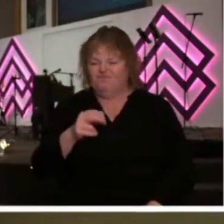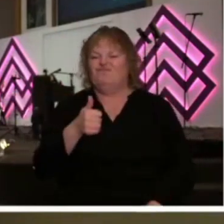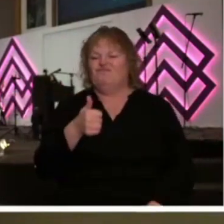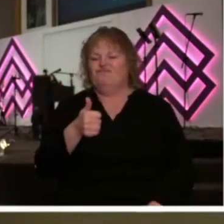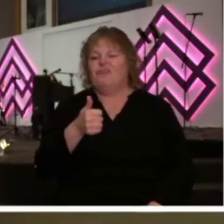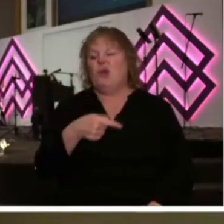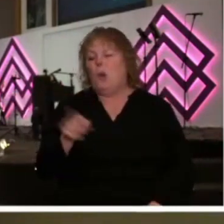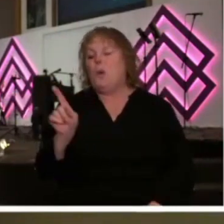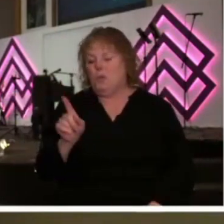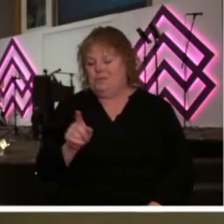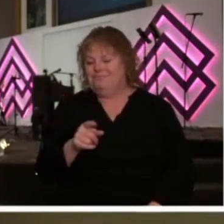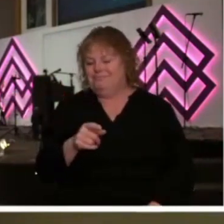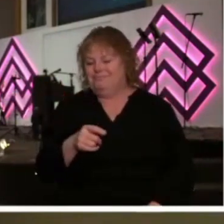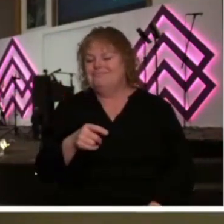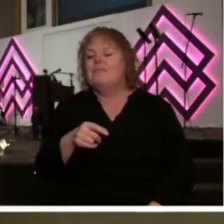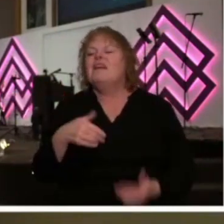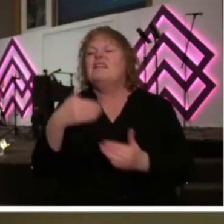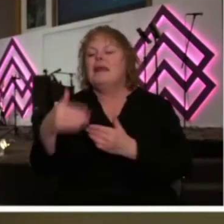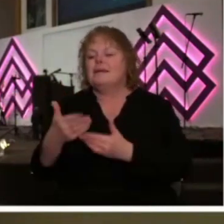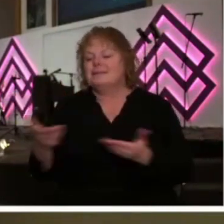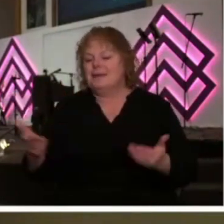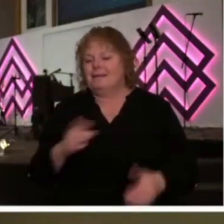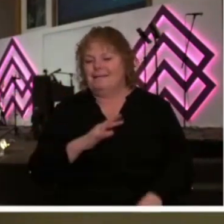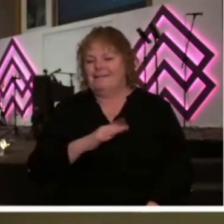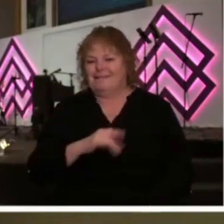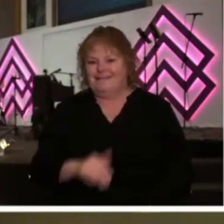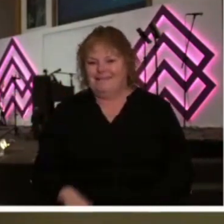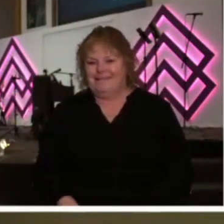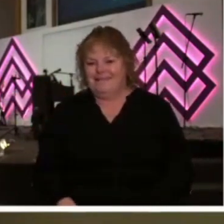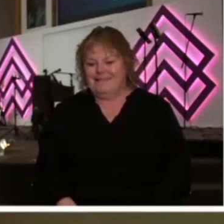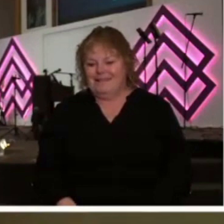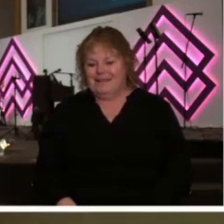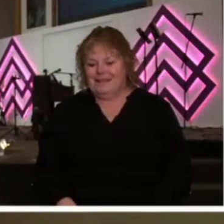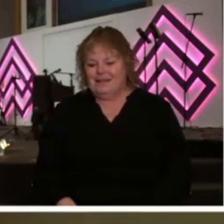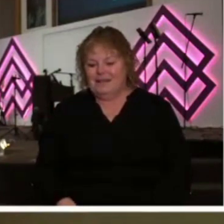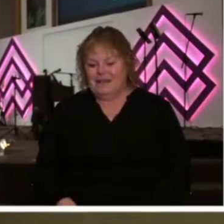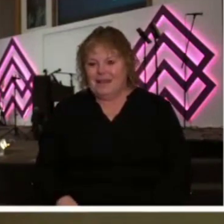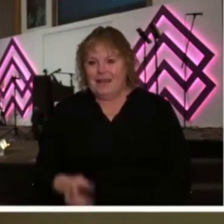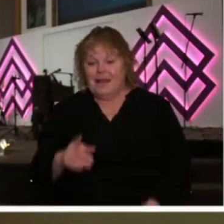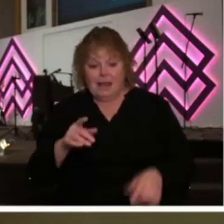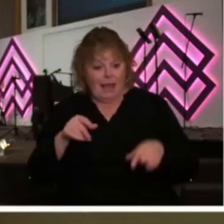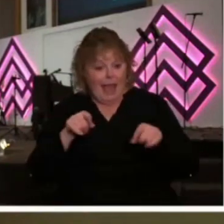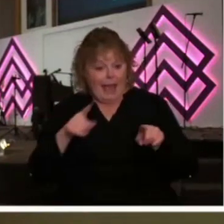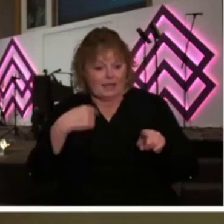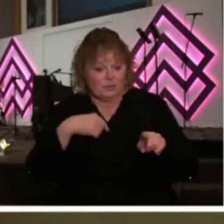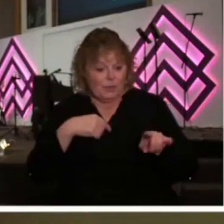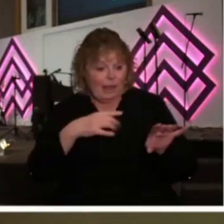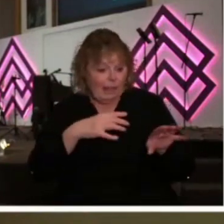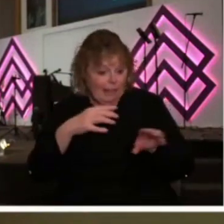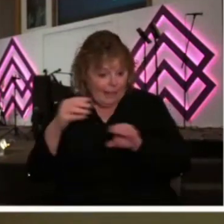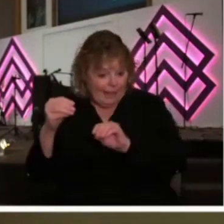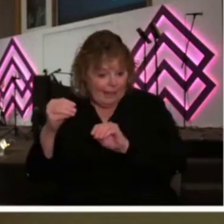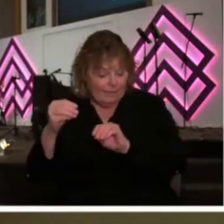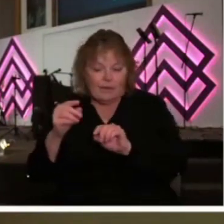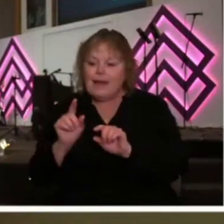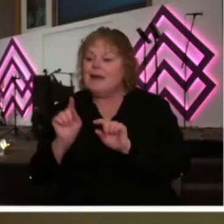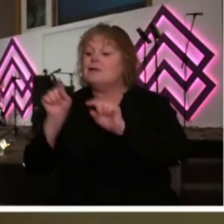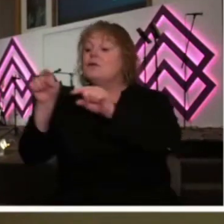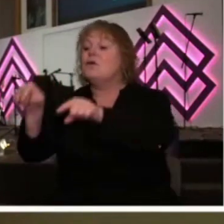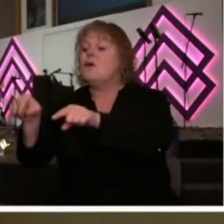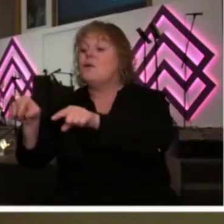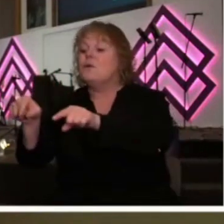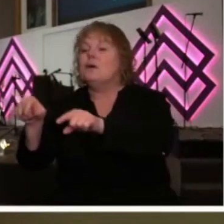go to the next one. And as we leave and go, the promises of God